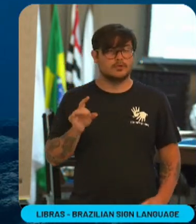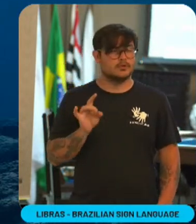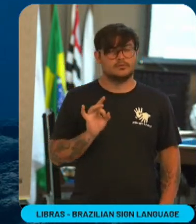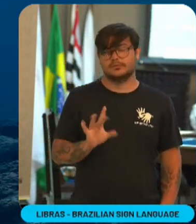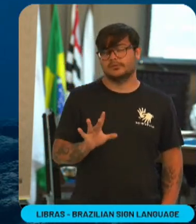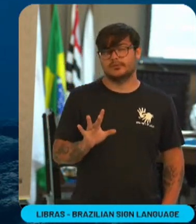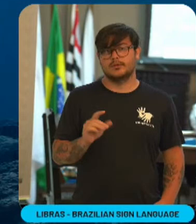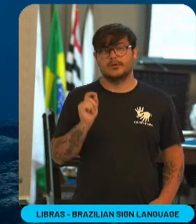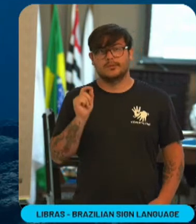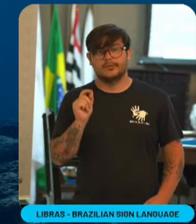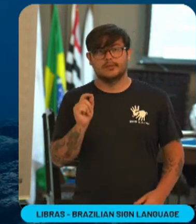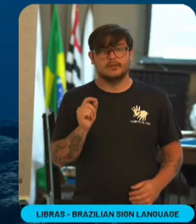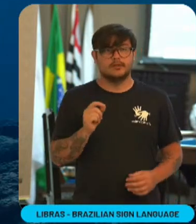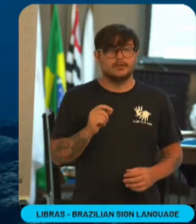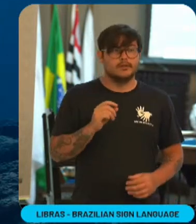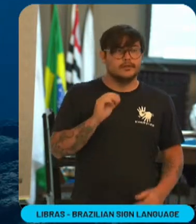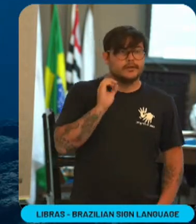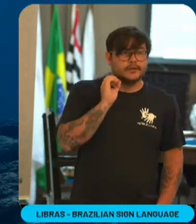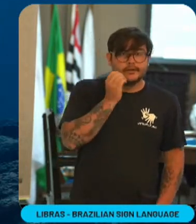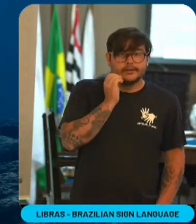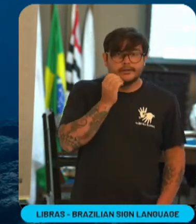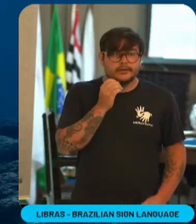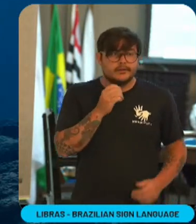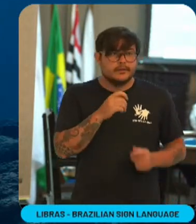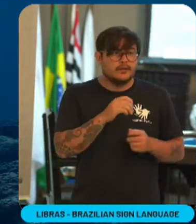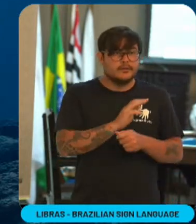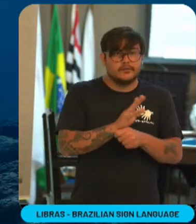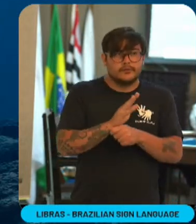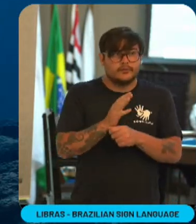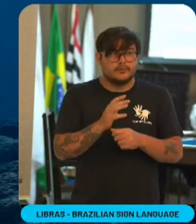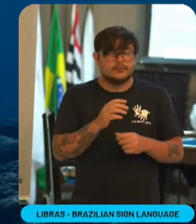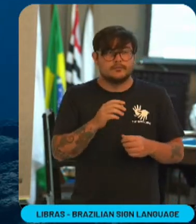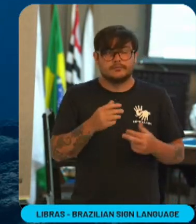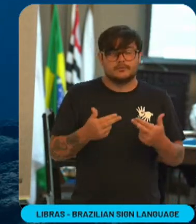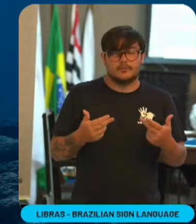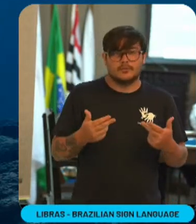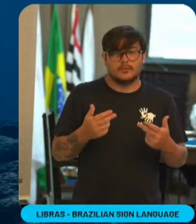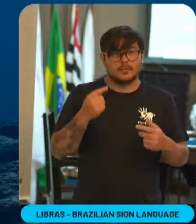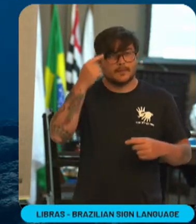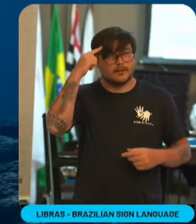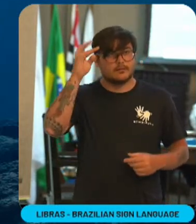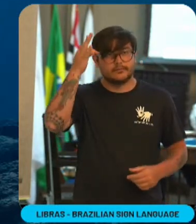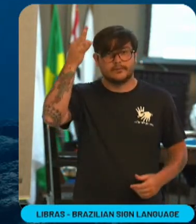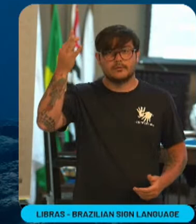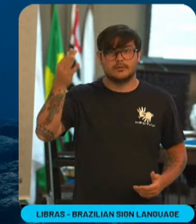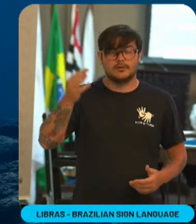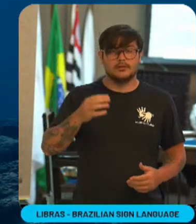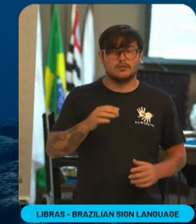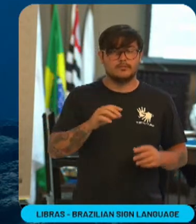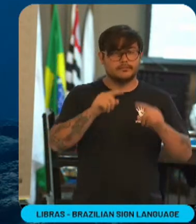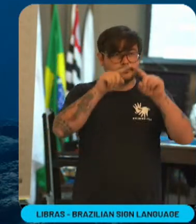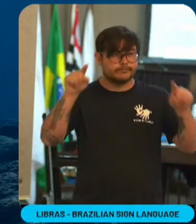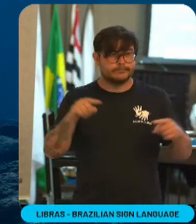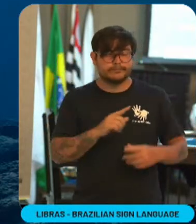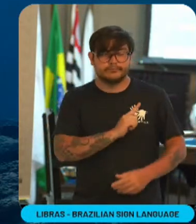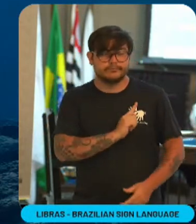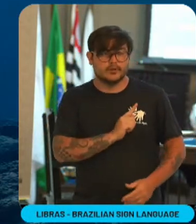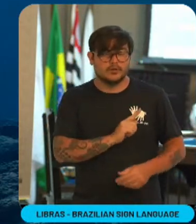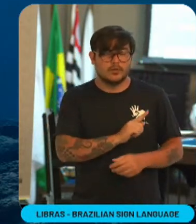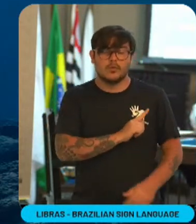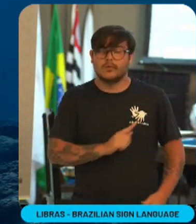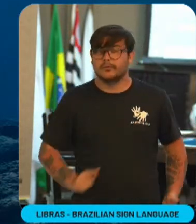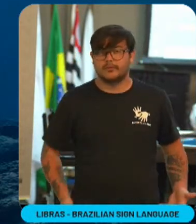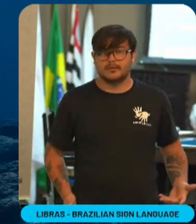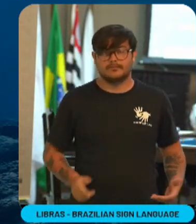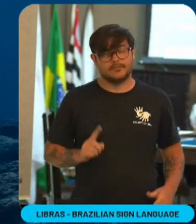changes on the basis of the reality that we live today, not only based on a